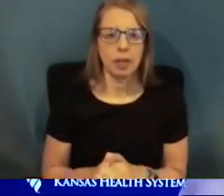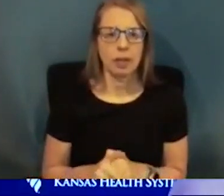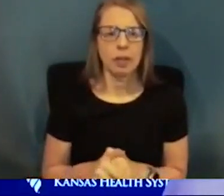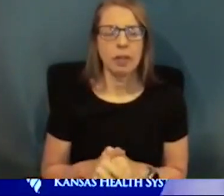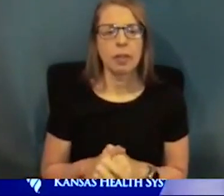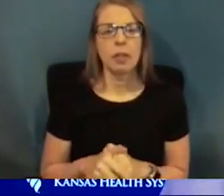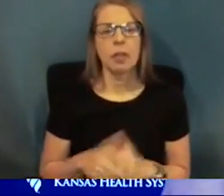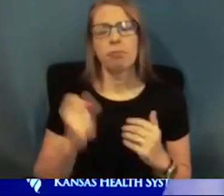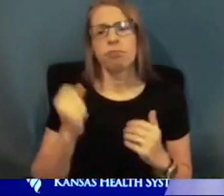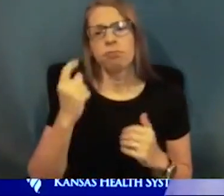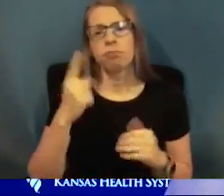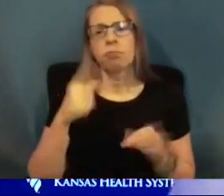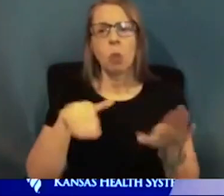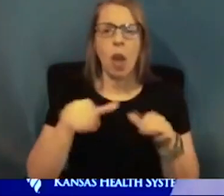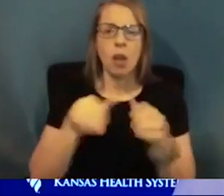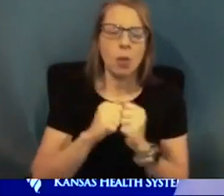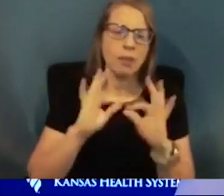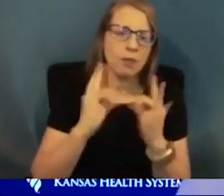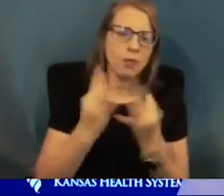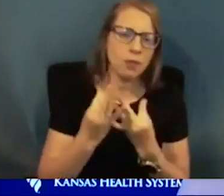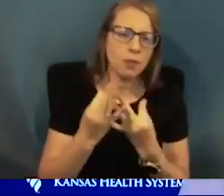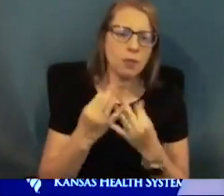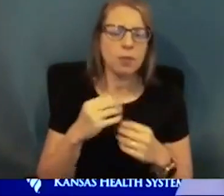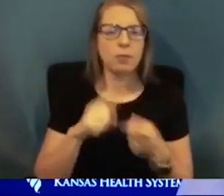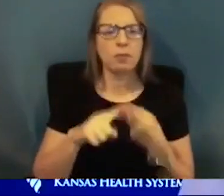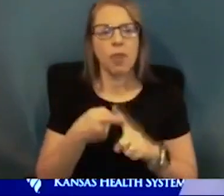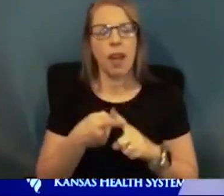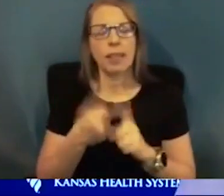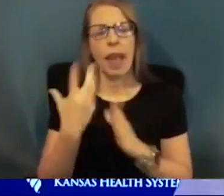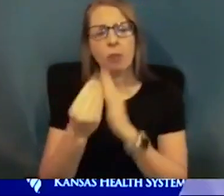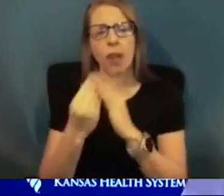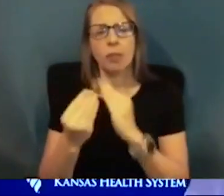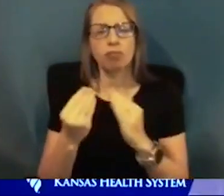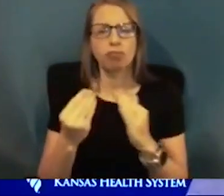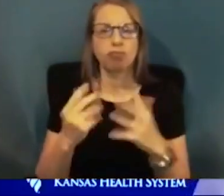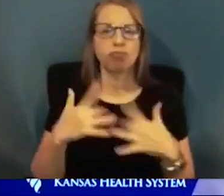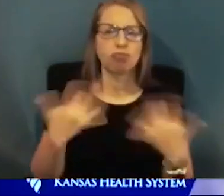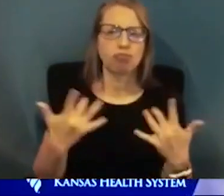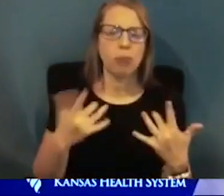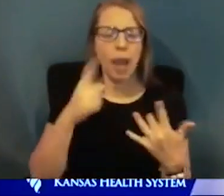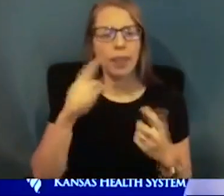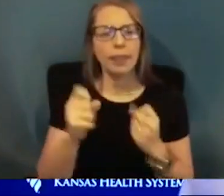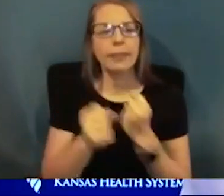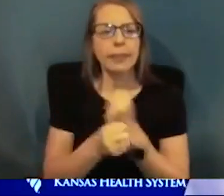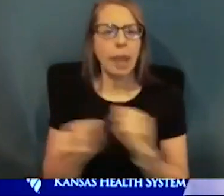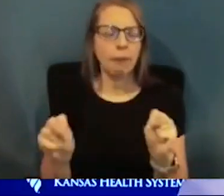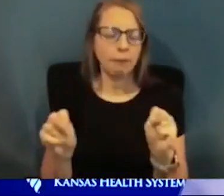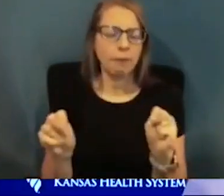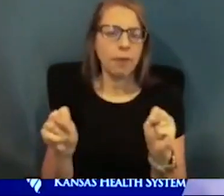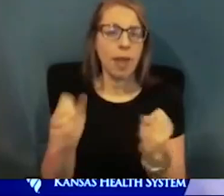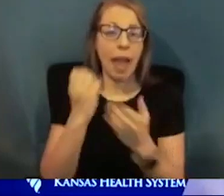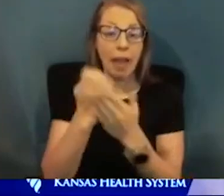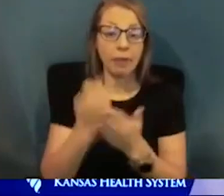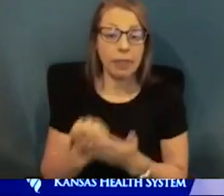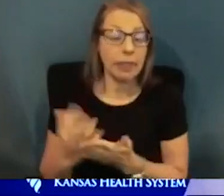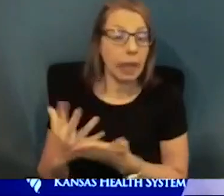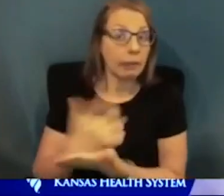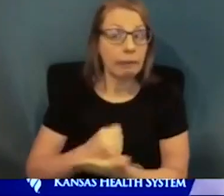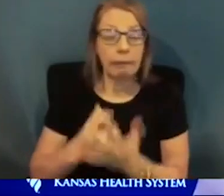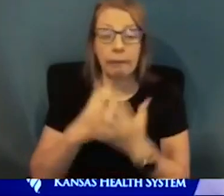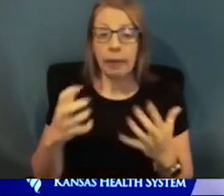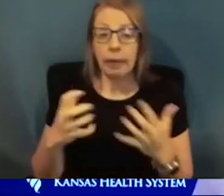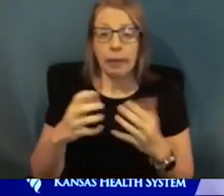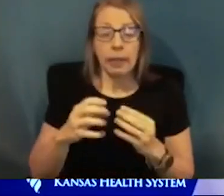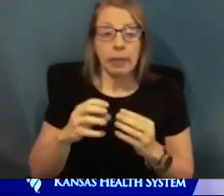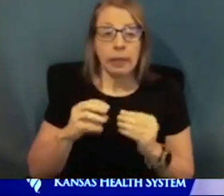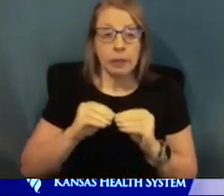with friends or family, being outdoors, I think is pretty safe. We don't have a lot of evidence that there has been a lot of spread of disease in